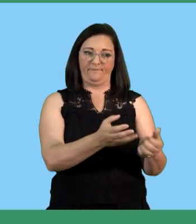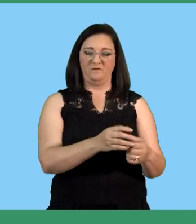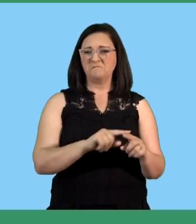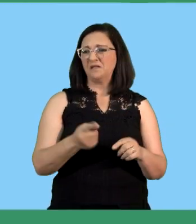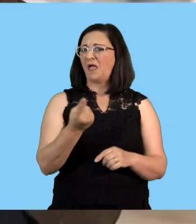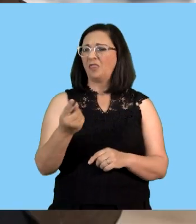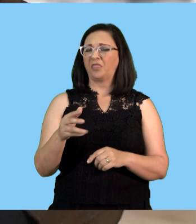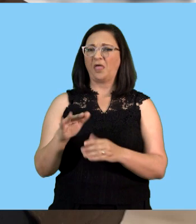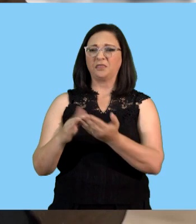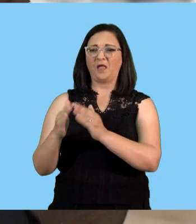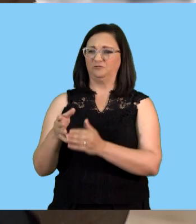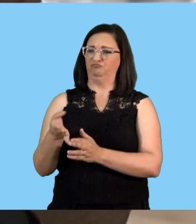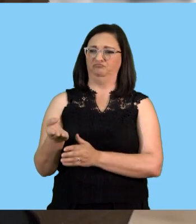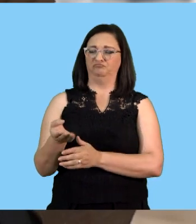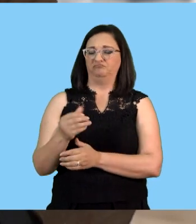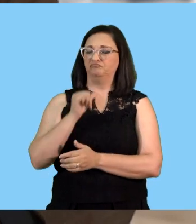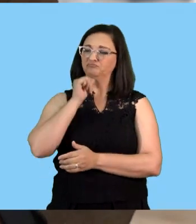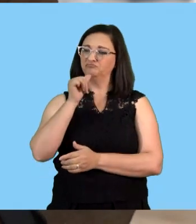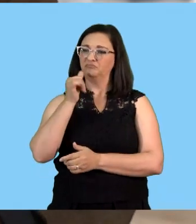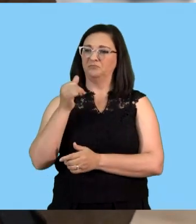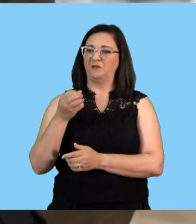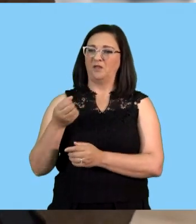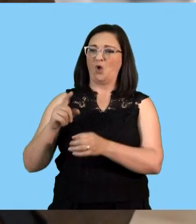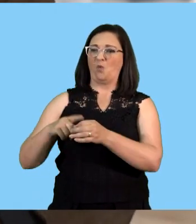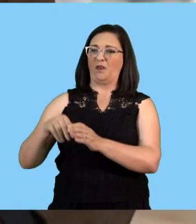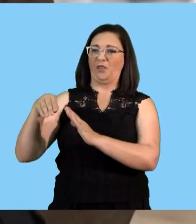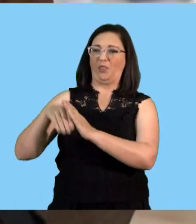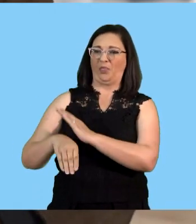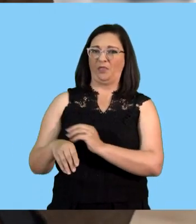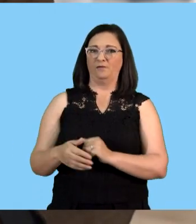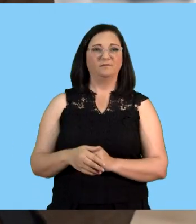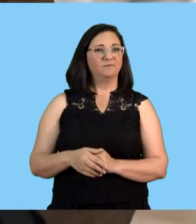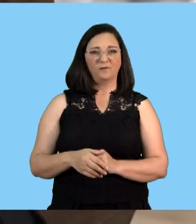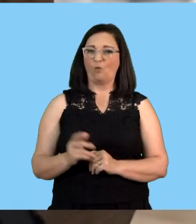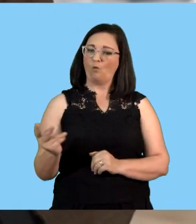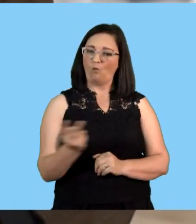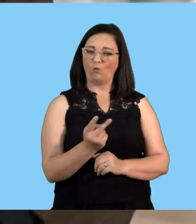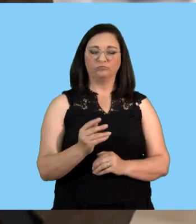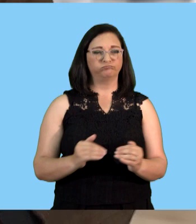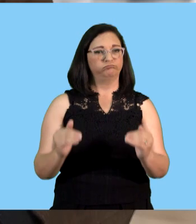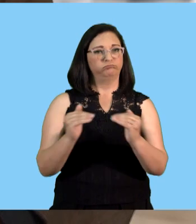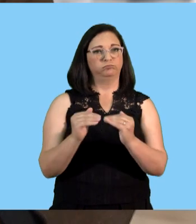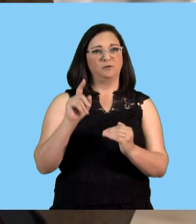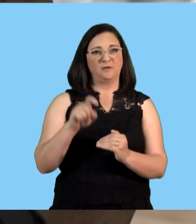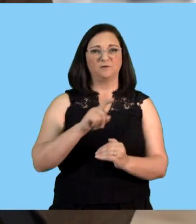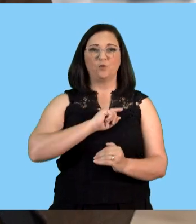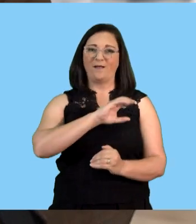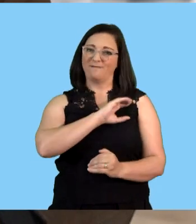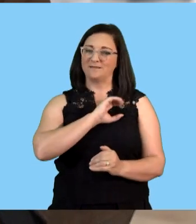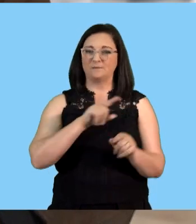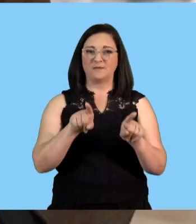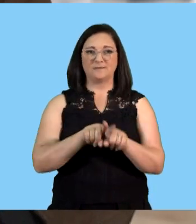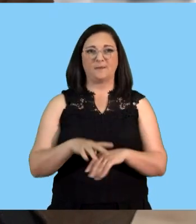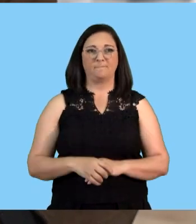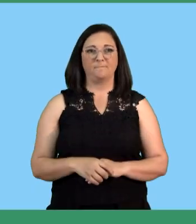other neighborhood, and then I'm going to give them inferior quality. No, everybody should be treated the same because customers are the same.